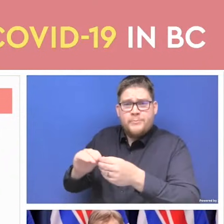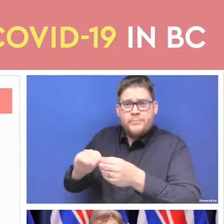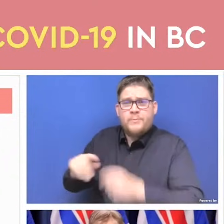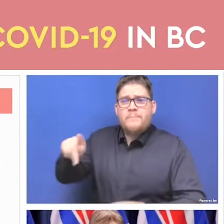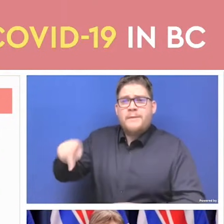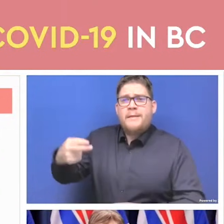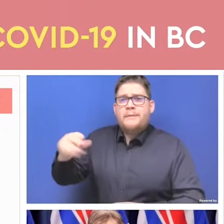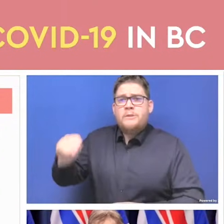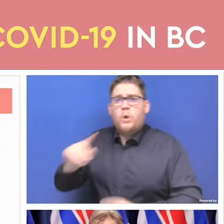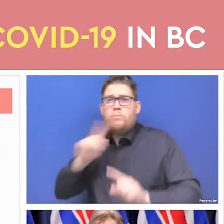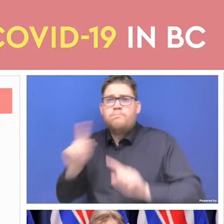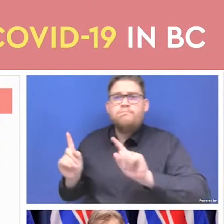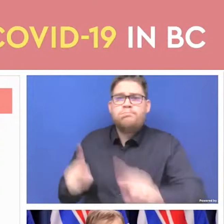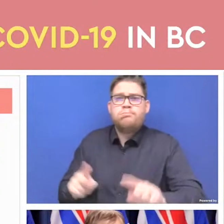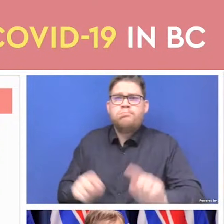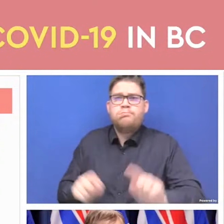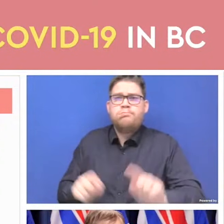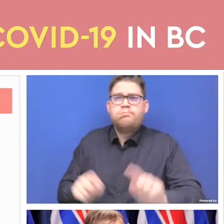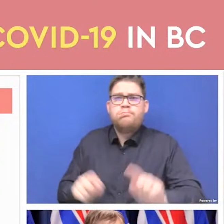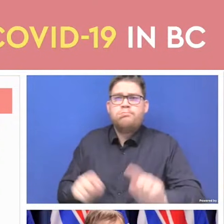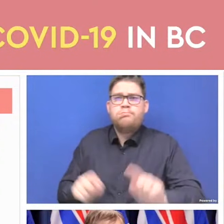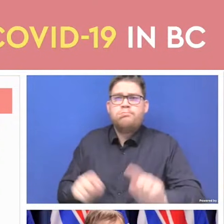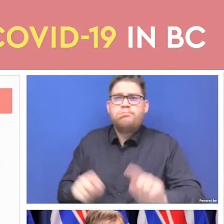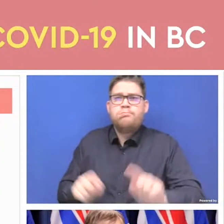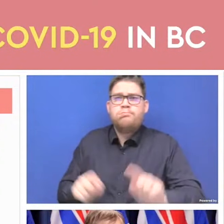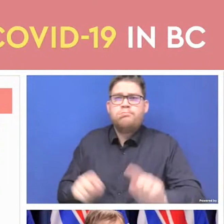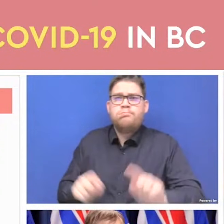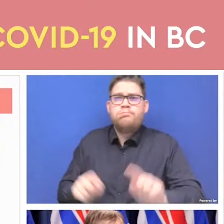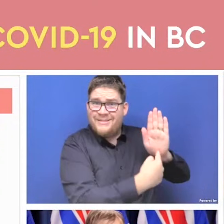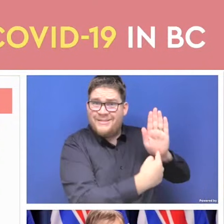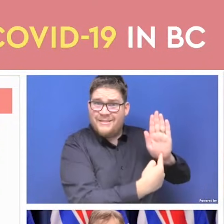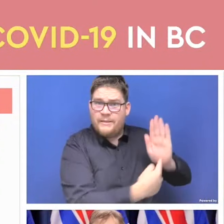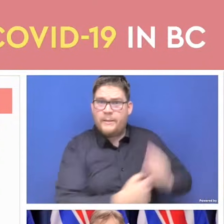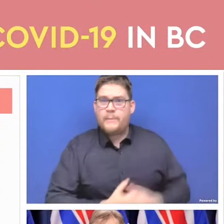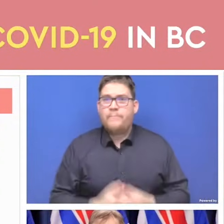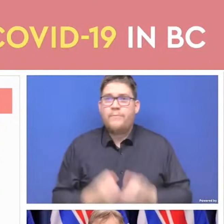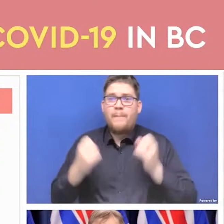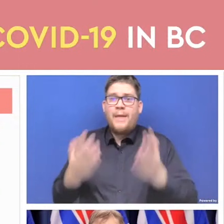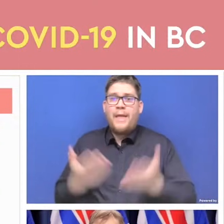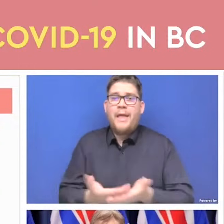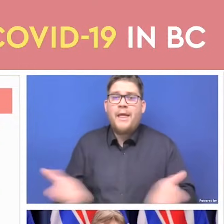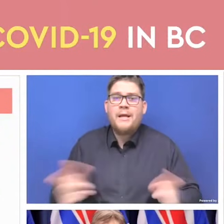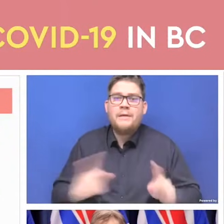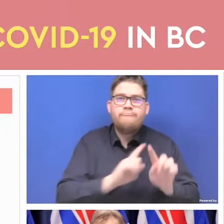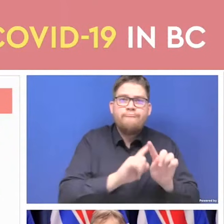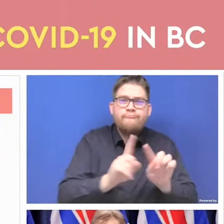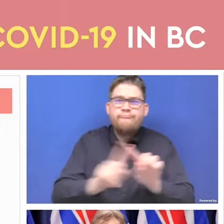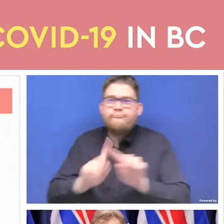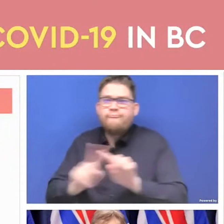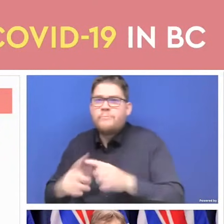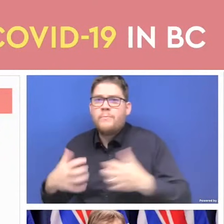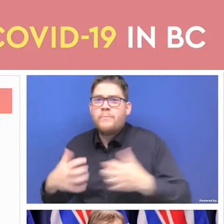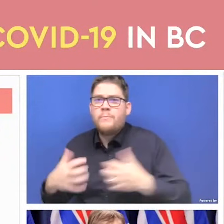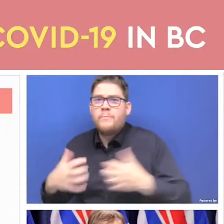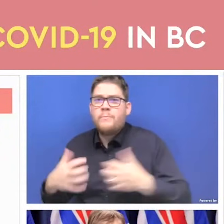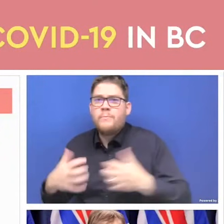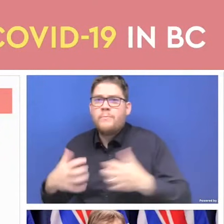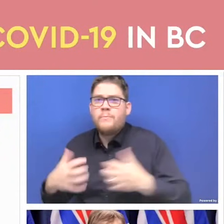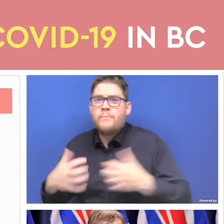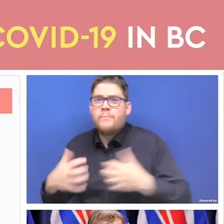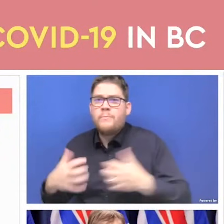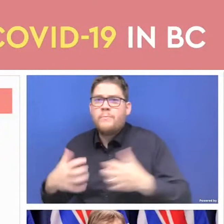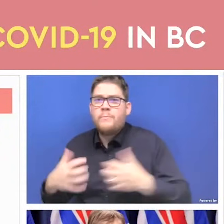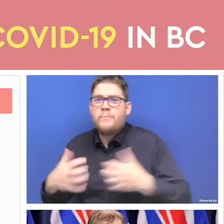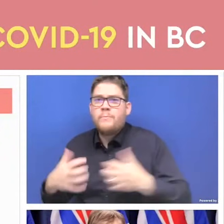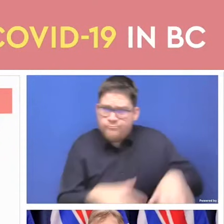of health professionals across many, many disciplines to actually have the authorization to participate as immunizers in our